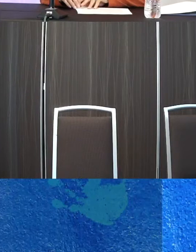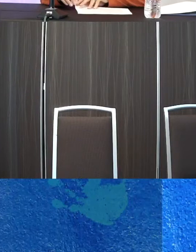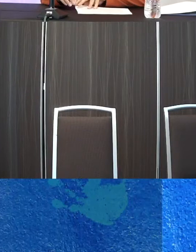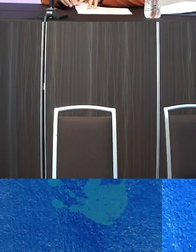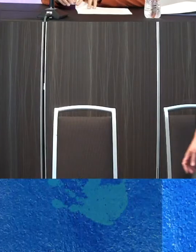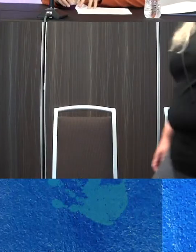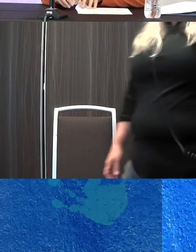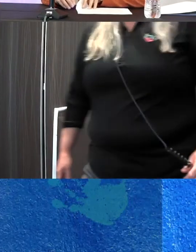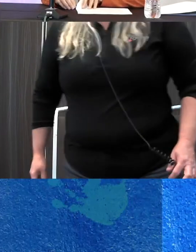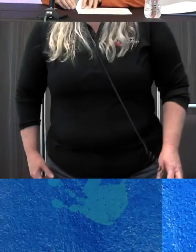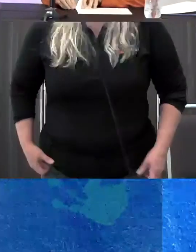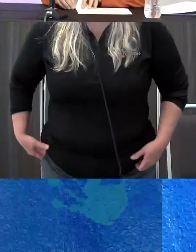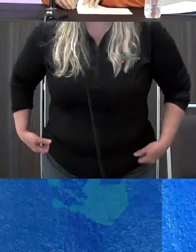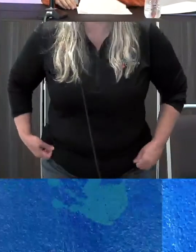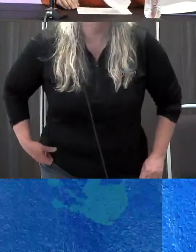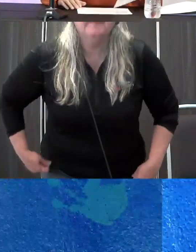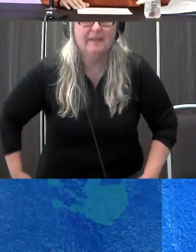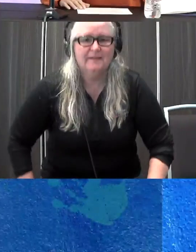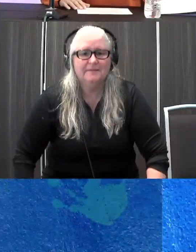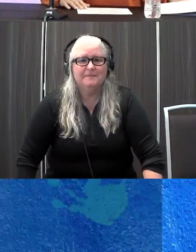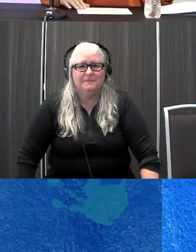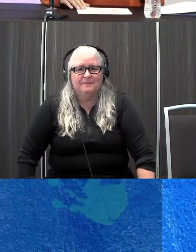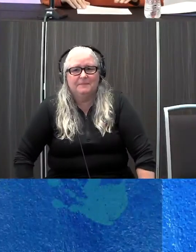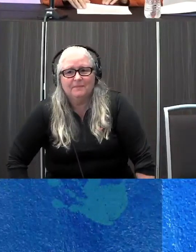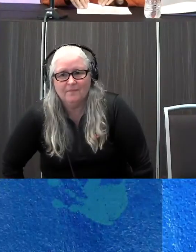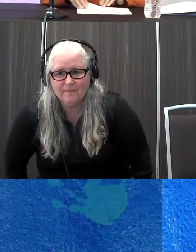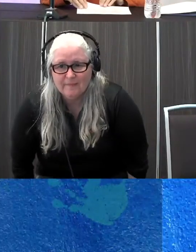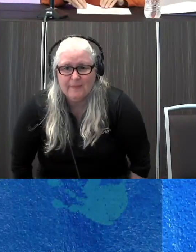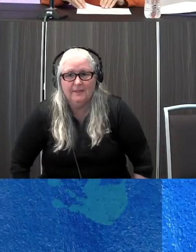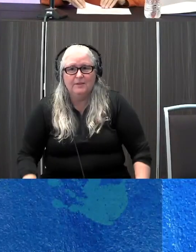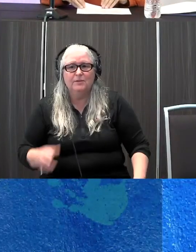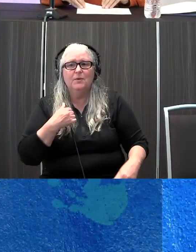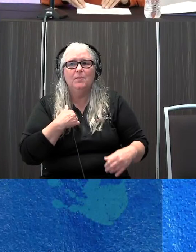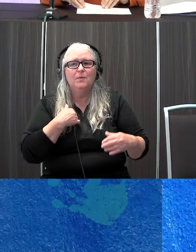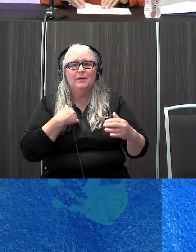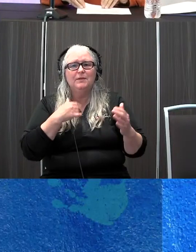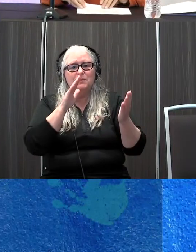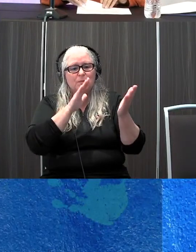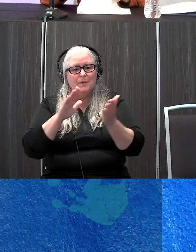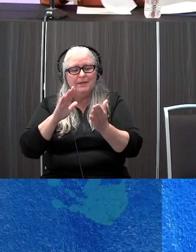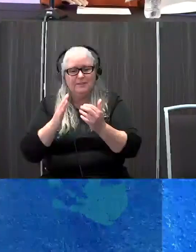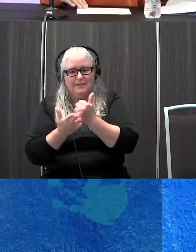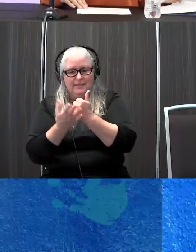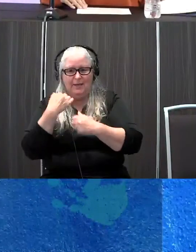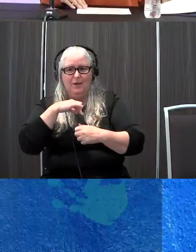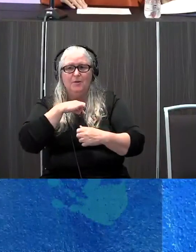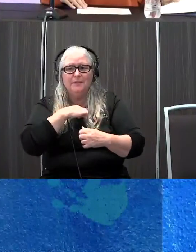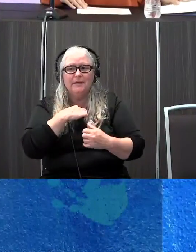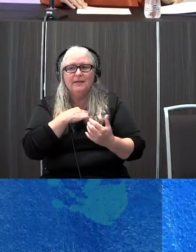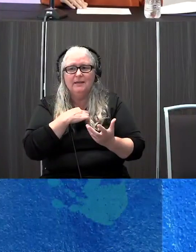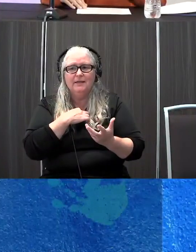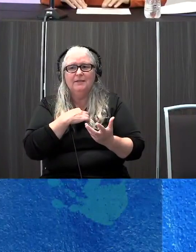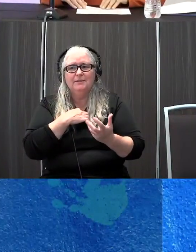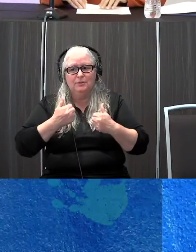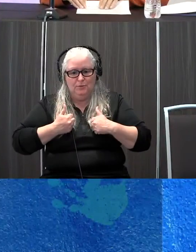strategies that helped us survive and thrive. And so we've talked about, let's see here. So